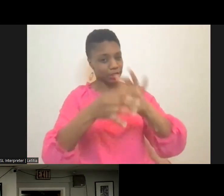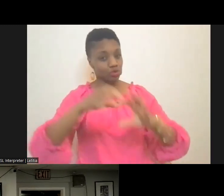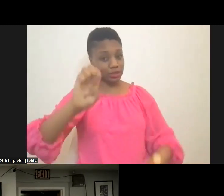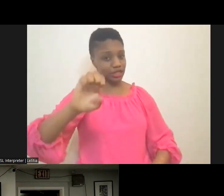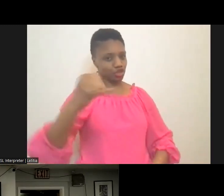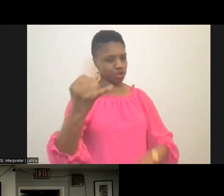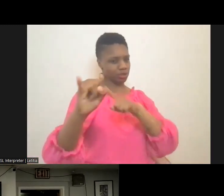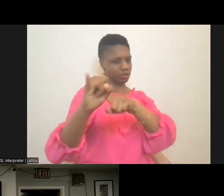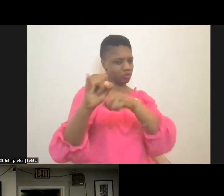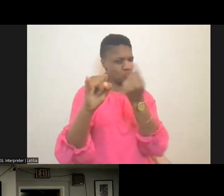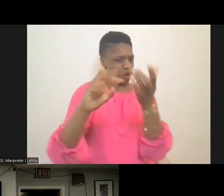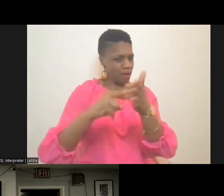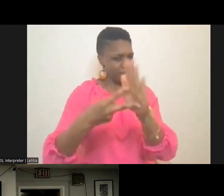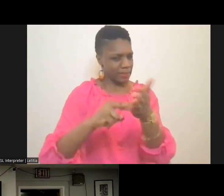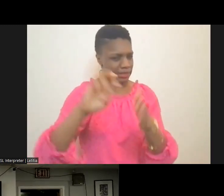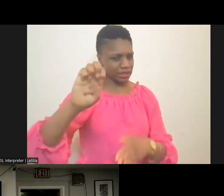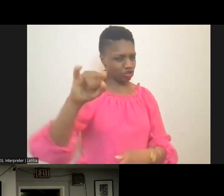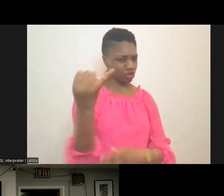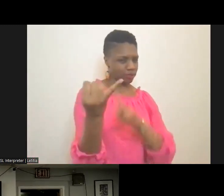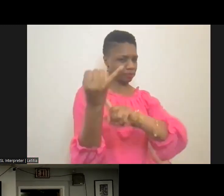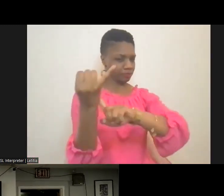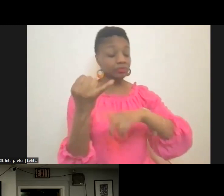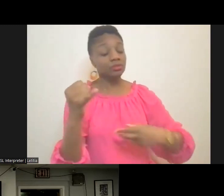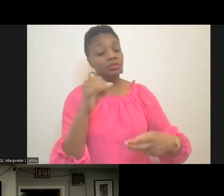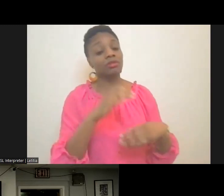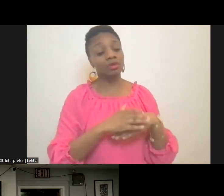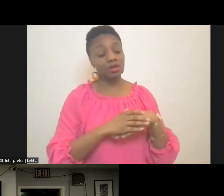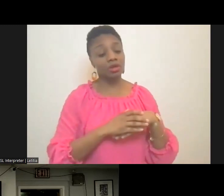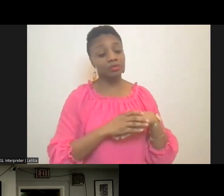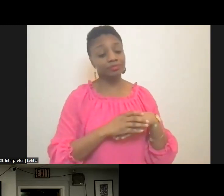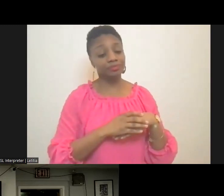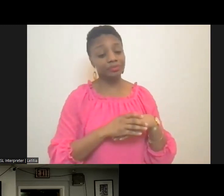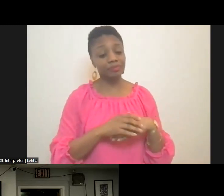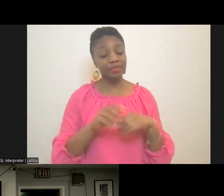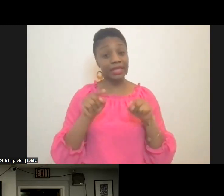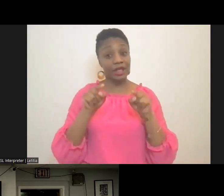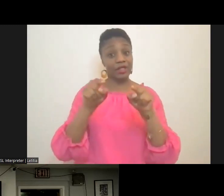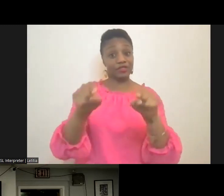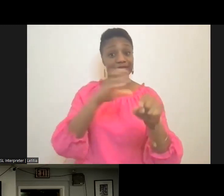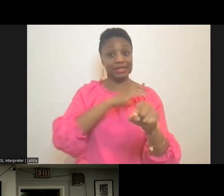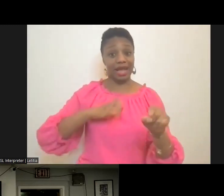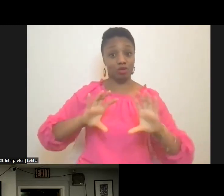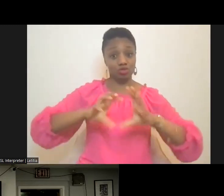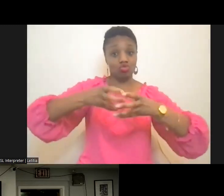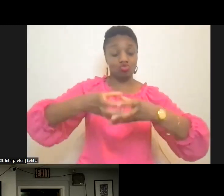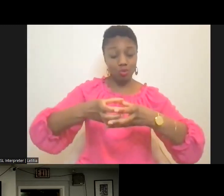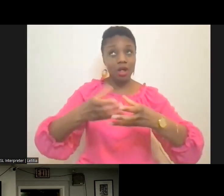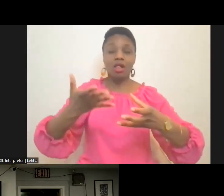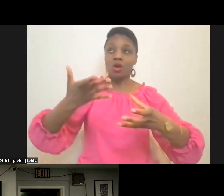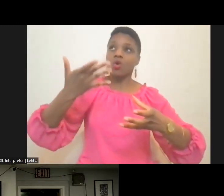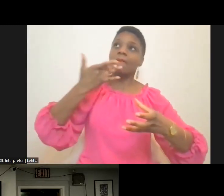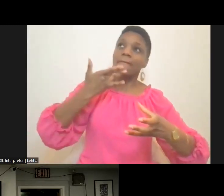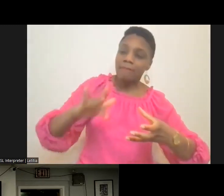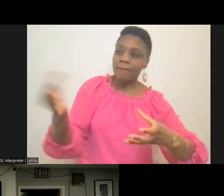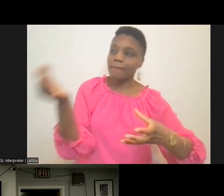itself. And, you know, I think the benefit of this commission is that we have a lot of different people from a lot of